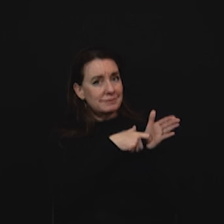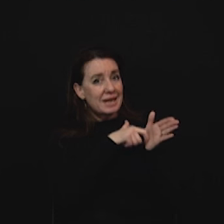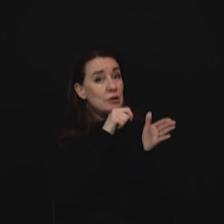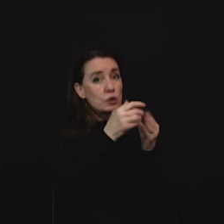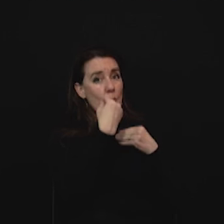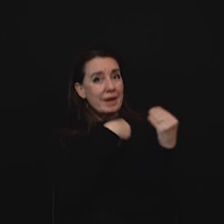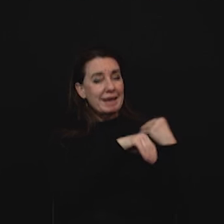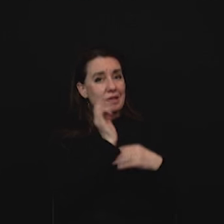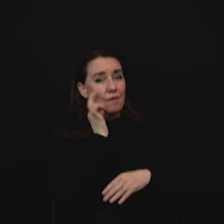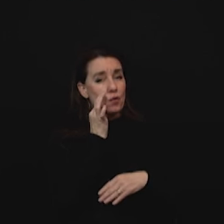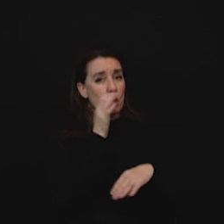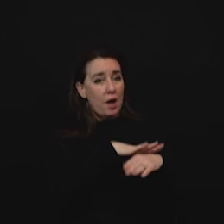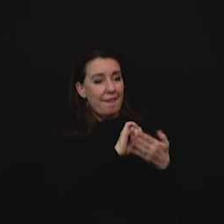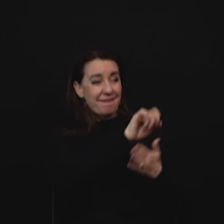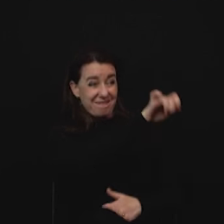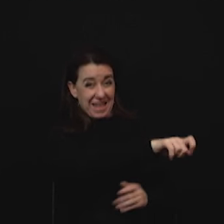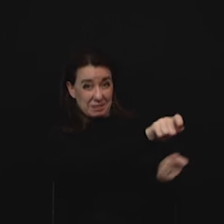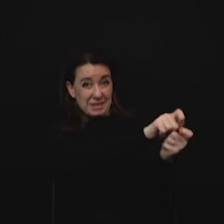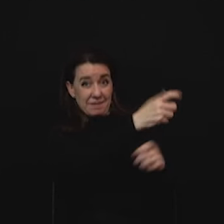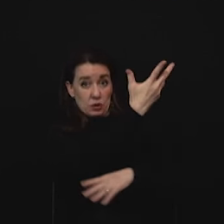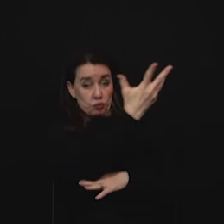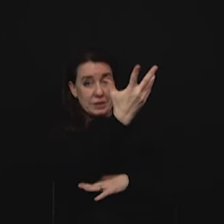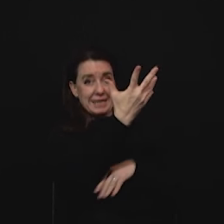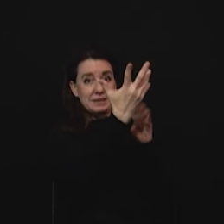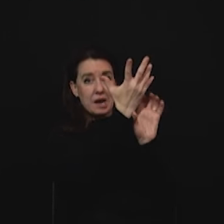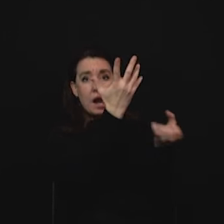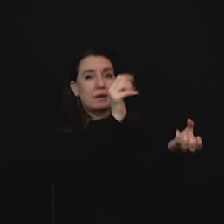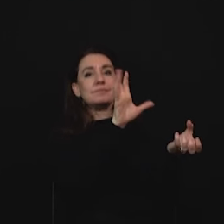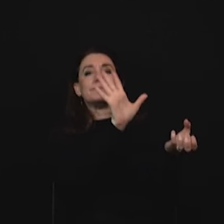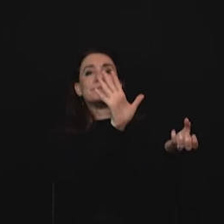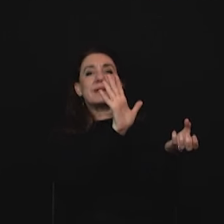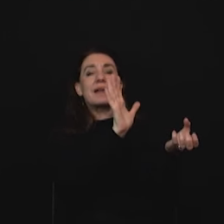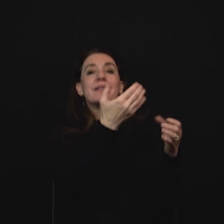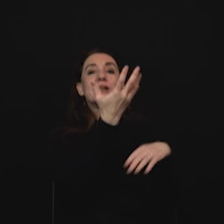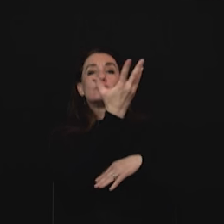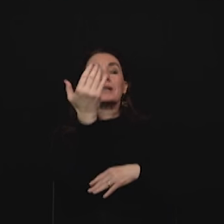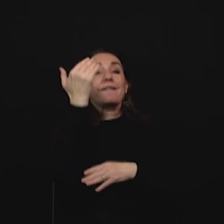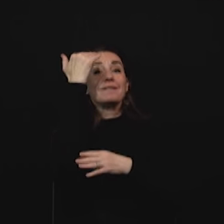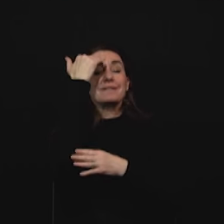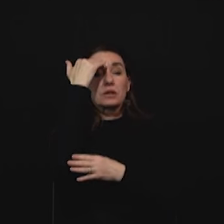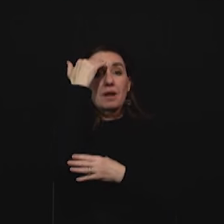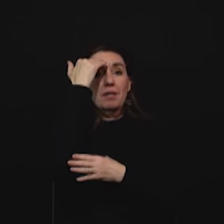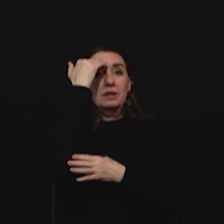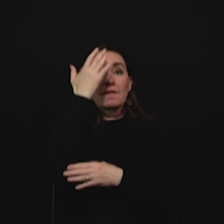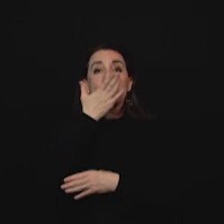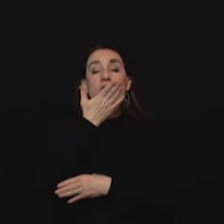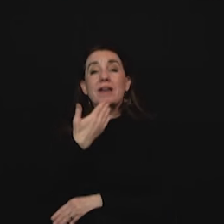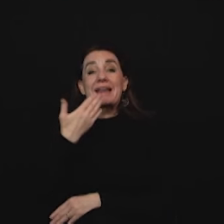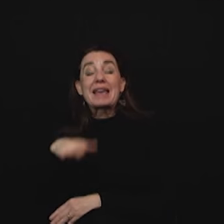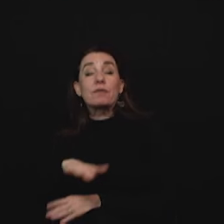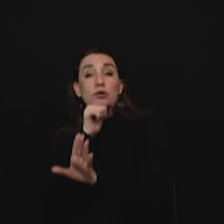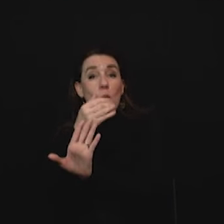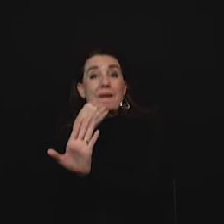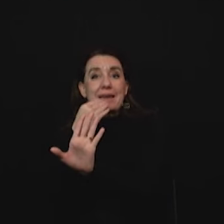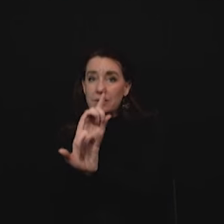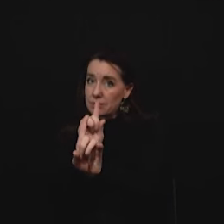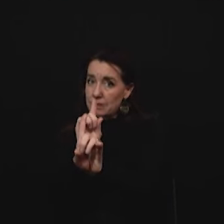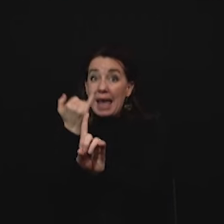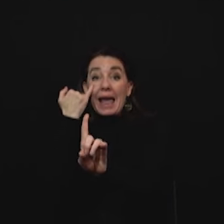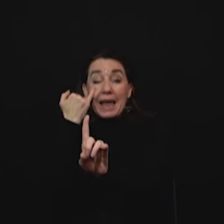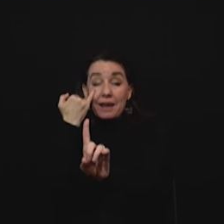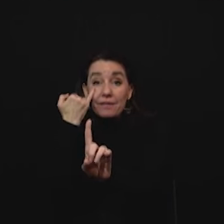fruit on that tree, that one tree, the tree of the knowledge of good and evil, God told them. Because if you do,